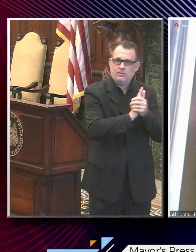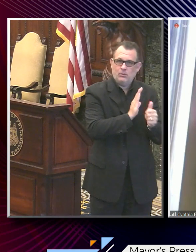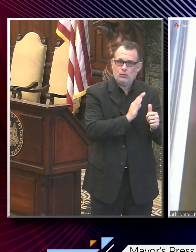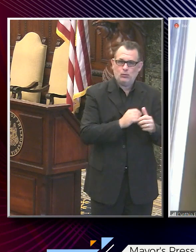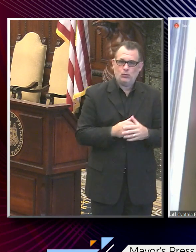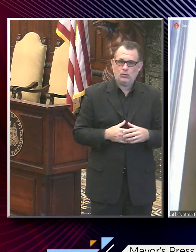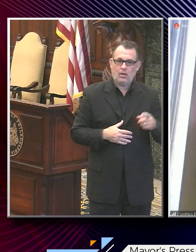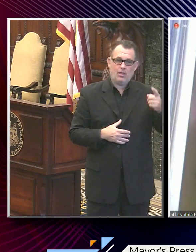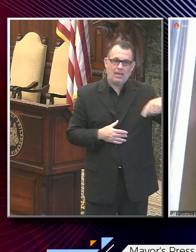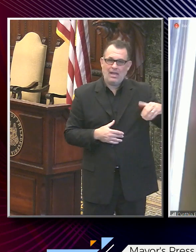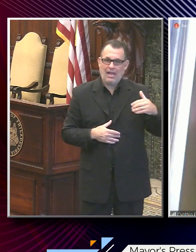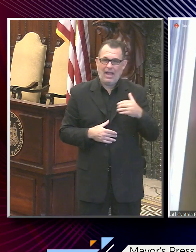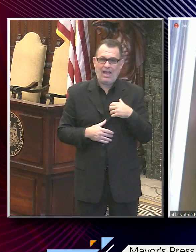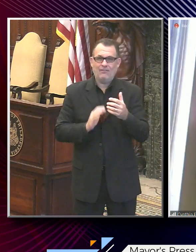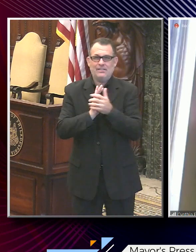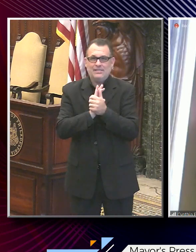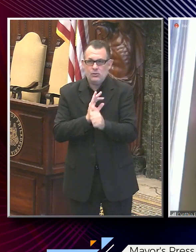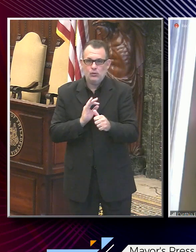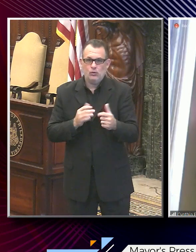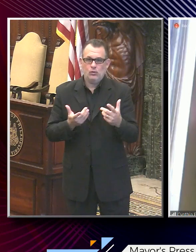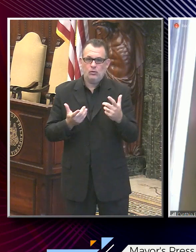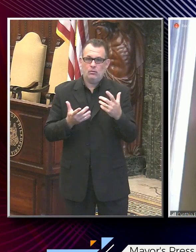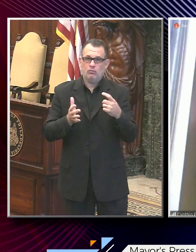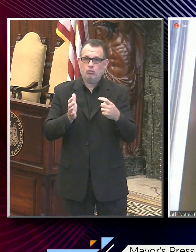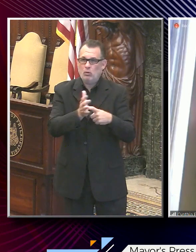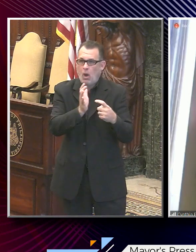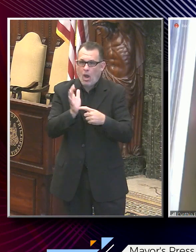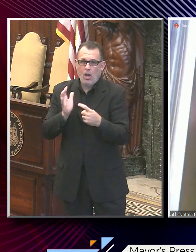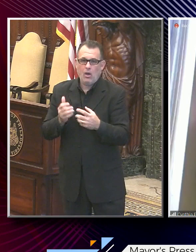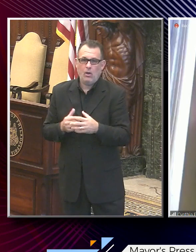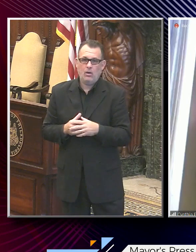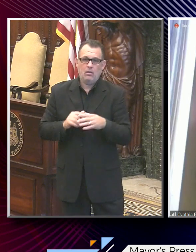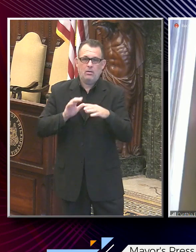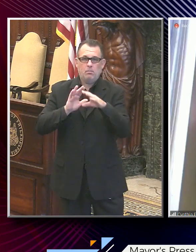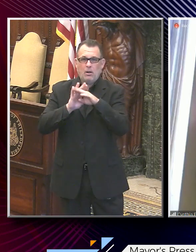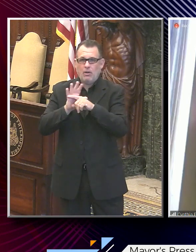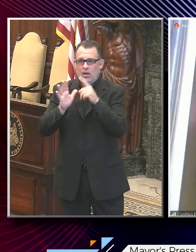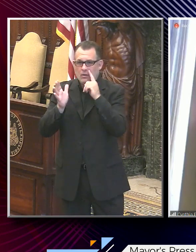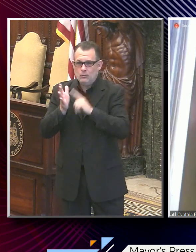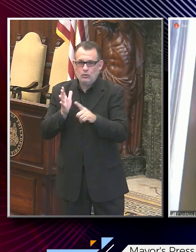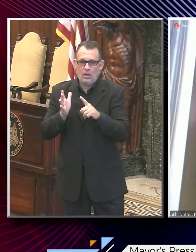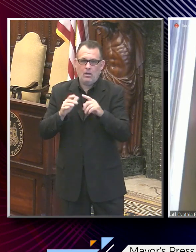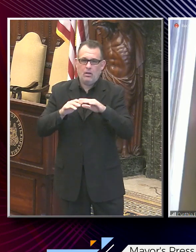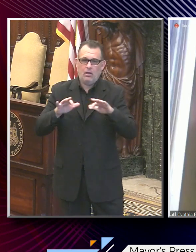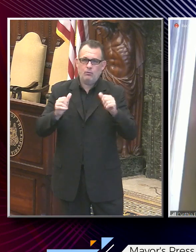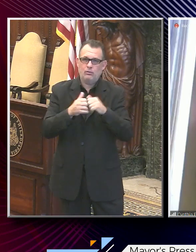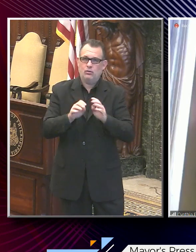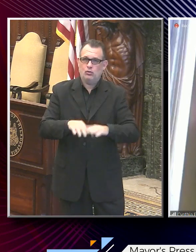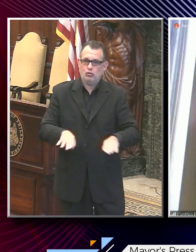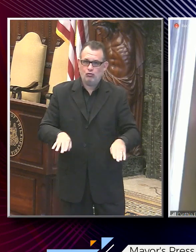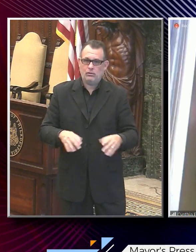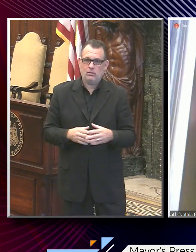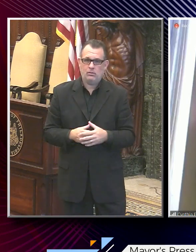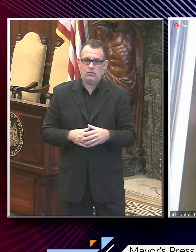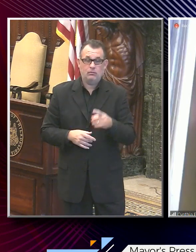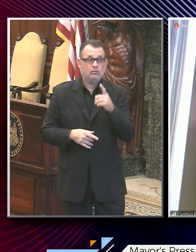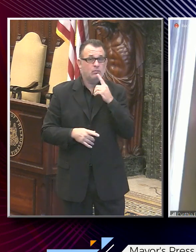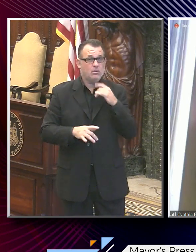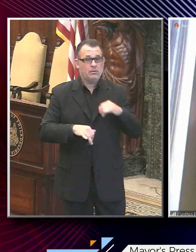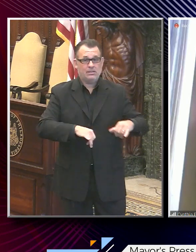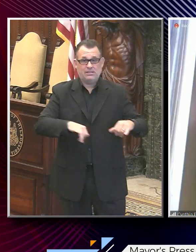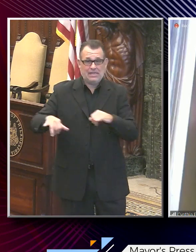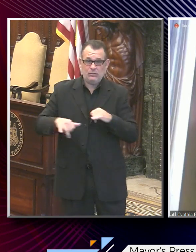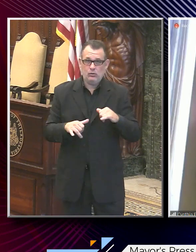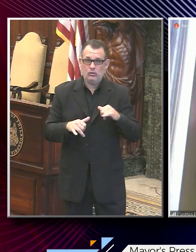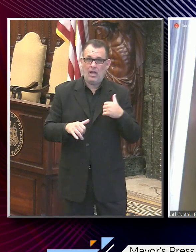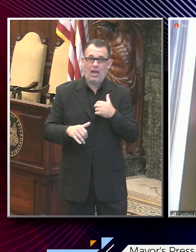have all the required clearances to work with children. In terms of training, there'll be standard operating procedures for those sites, so they'll